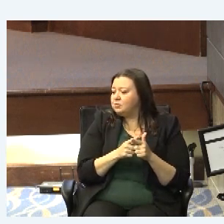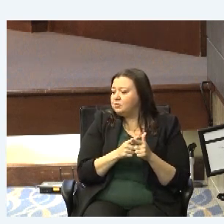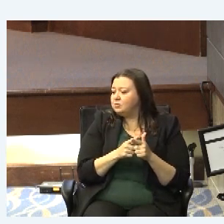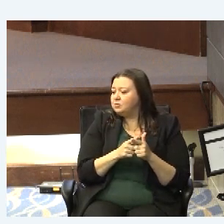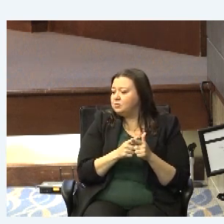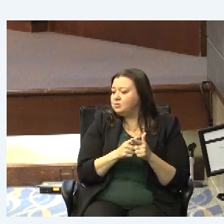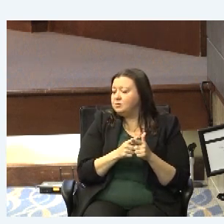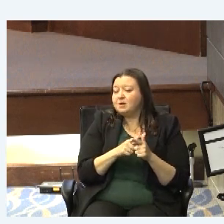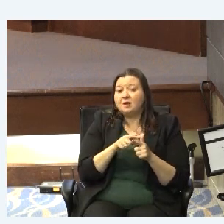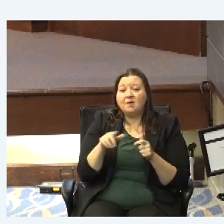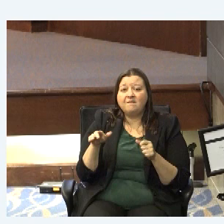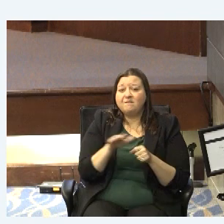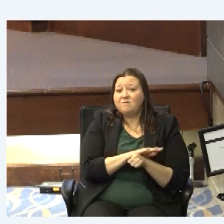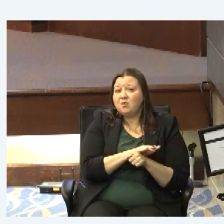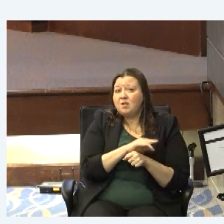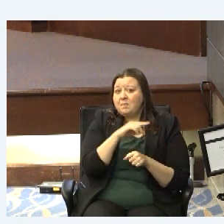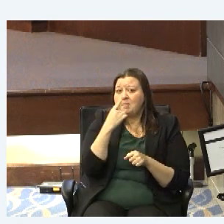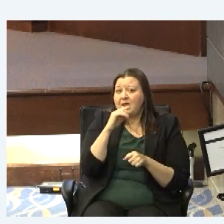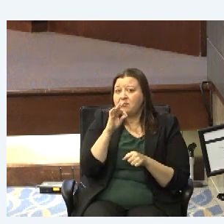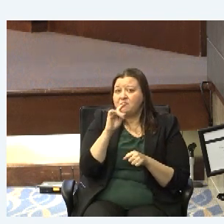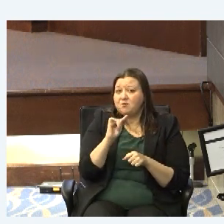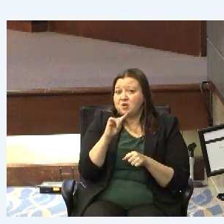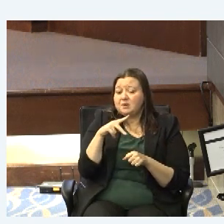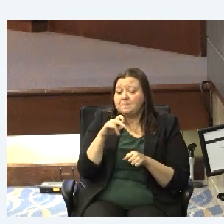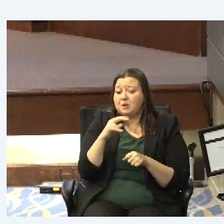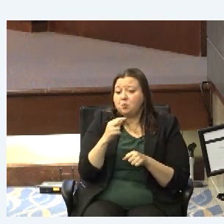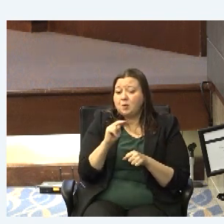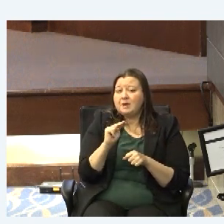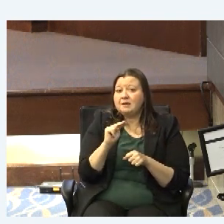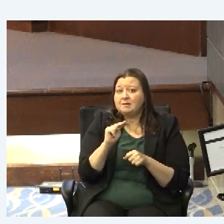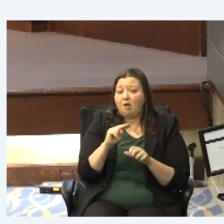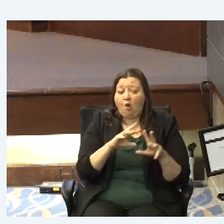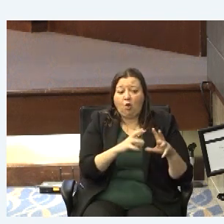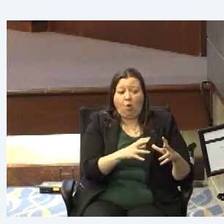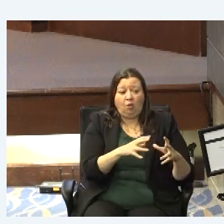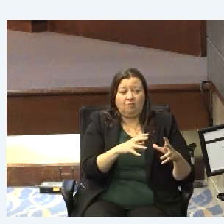entire black-footed penguin colony from the Fort Worth Zoo,